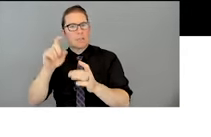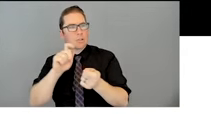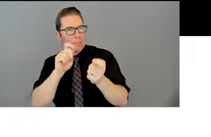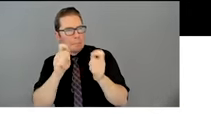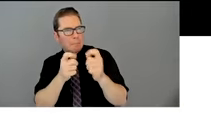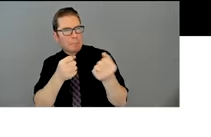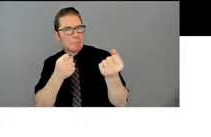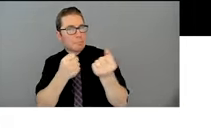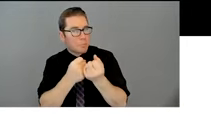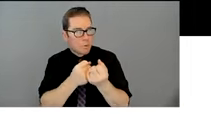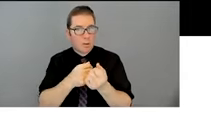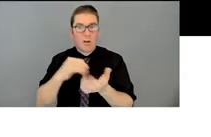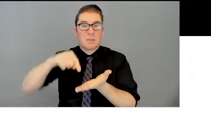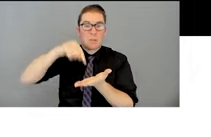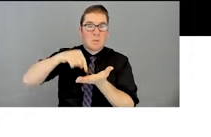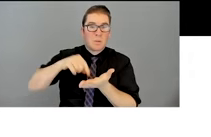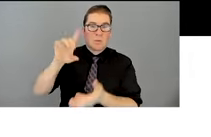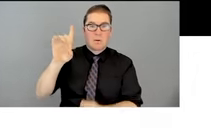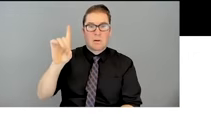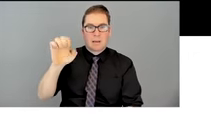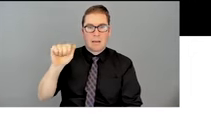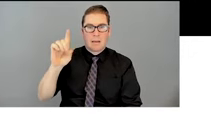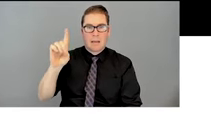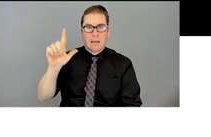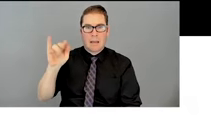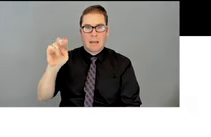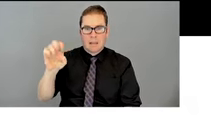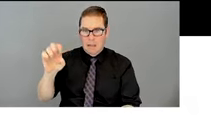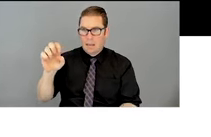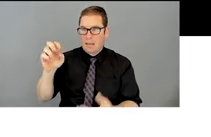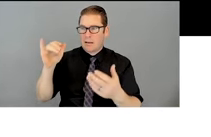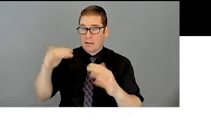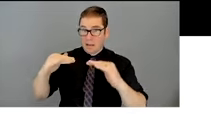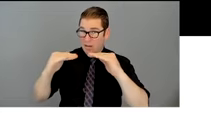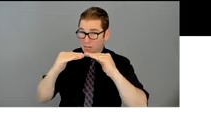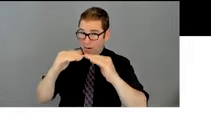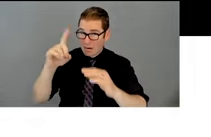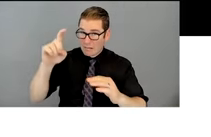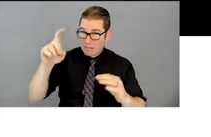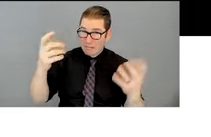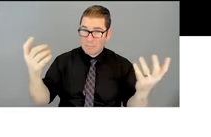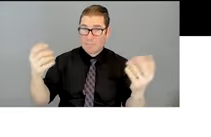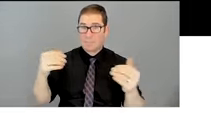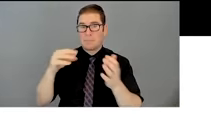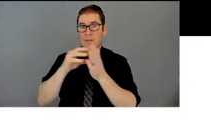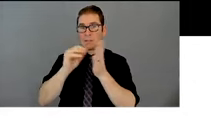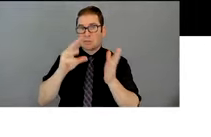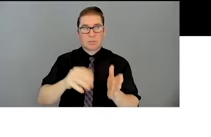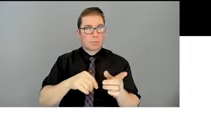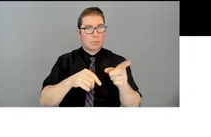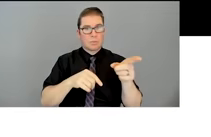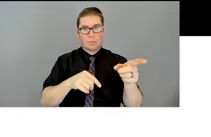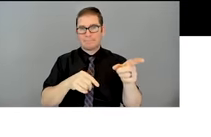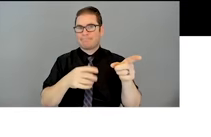deadlines are an interesting topic. You know, where is the fairness in the student who turns something